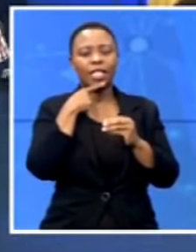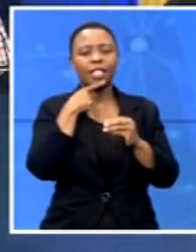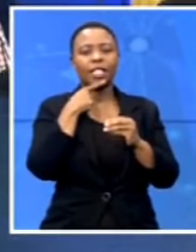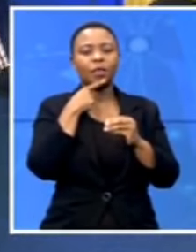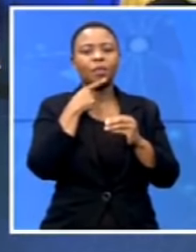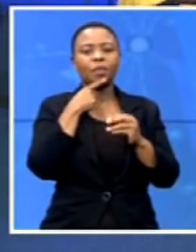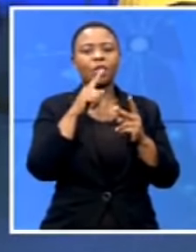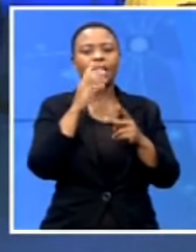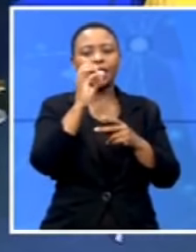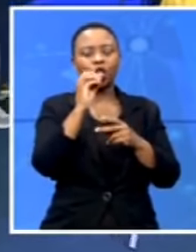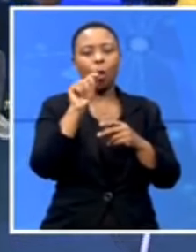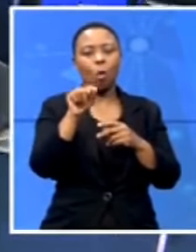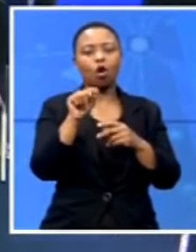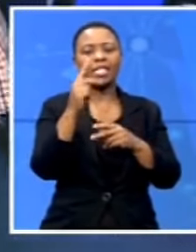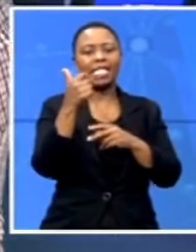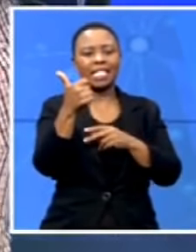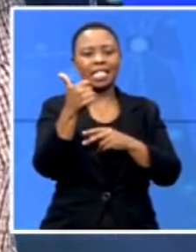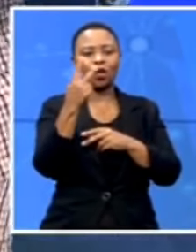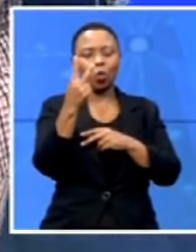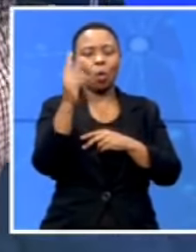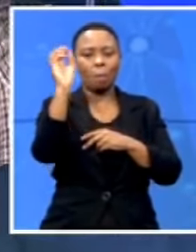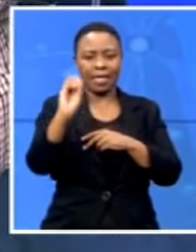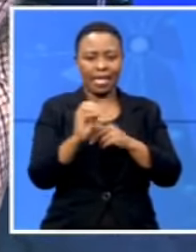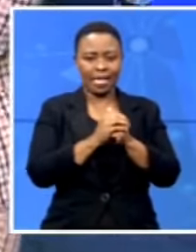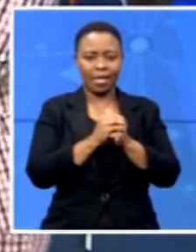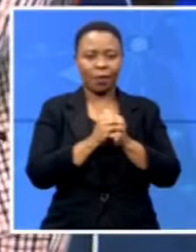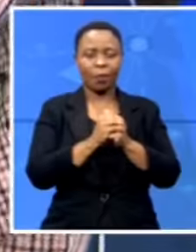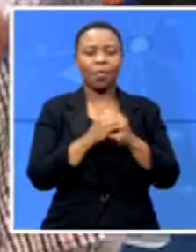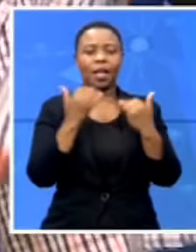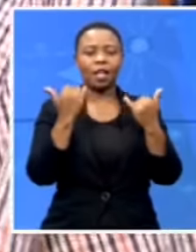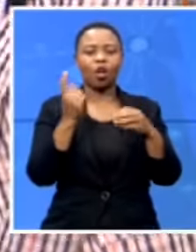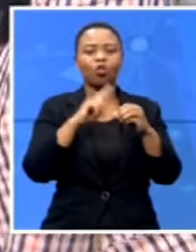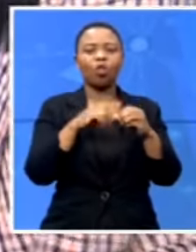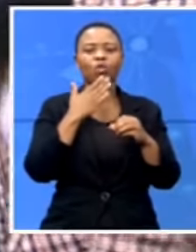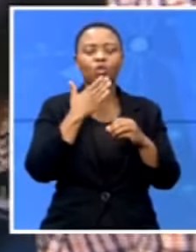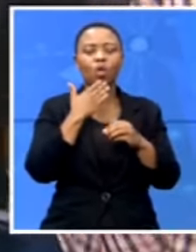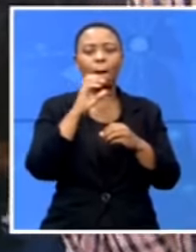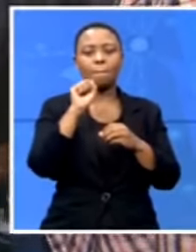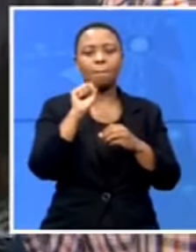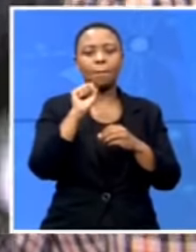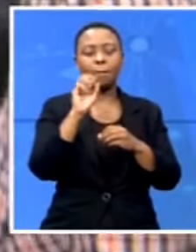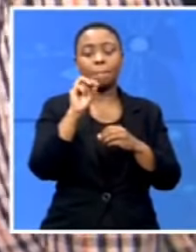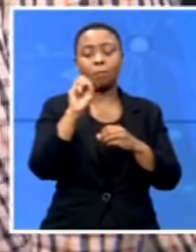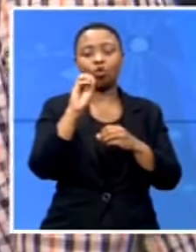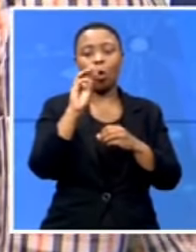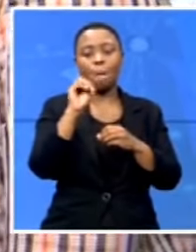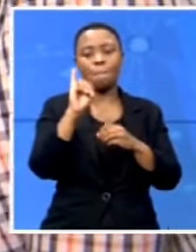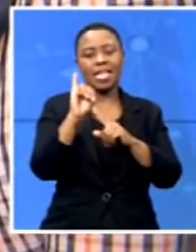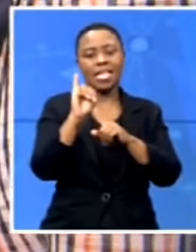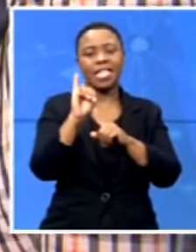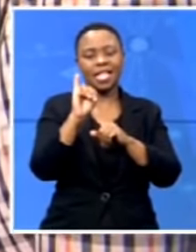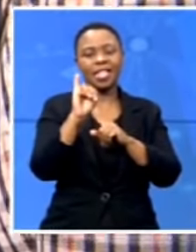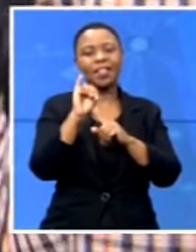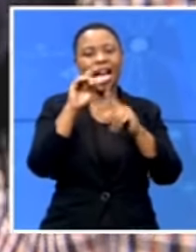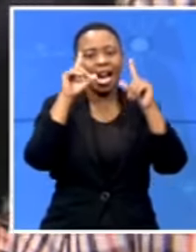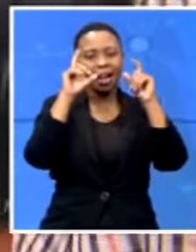0.62%. But I'm actually joined by Mr. Msomi. Mr. Msomi, if you could just kindly stand up and just face our cameras, please.